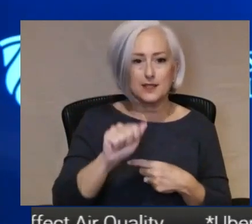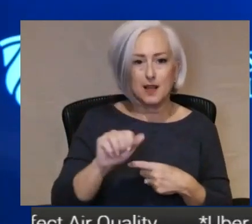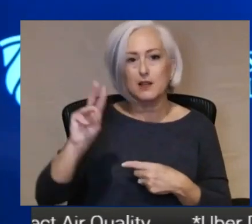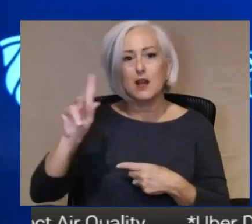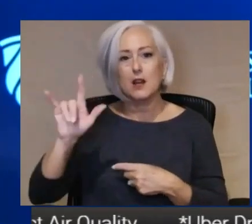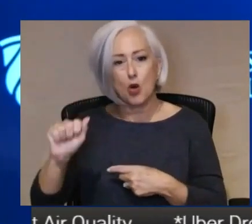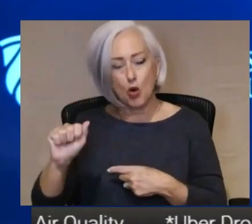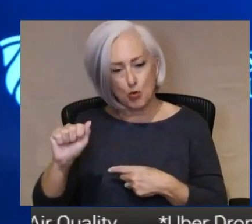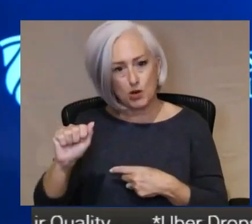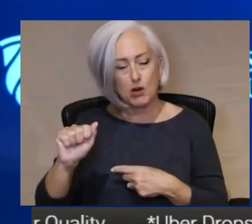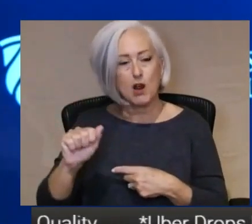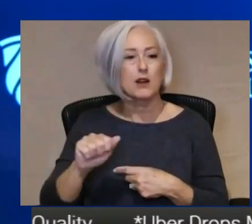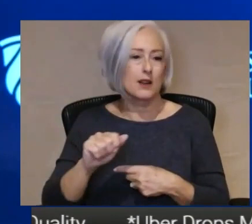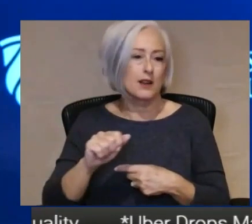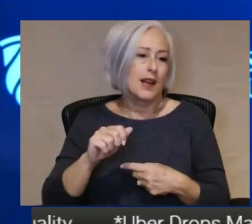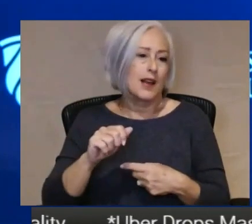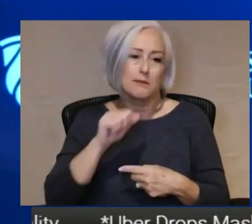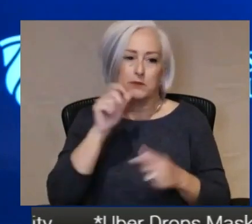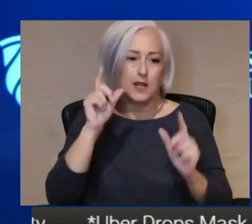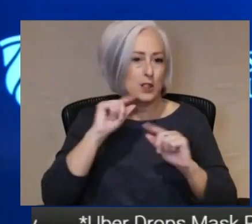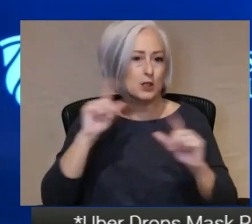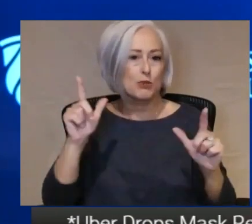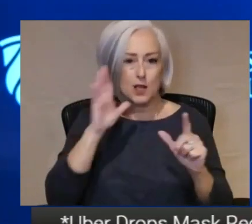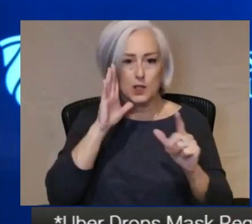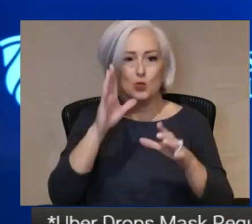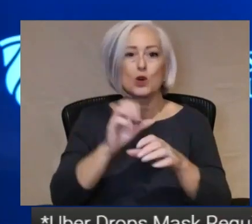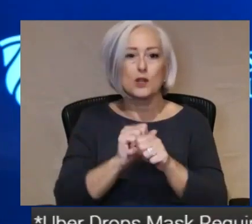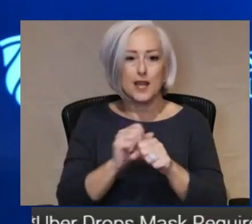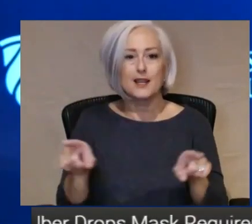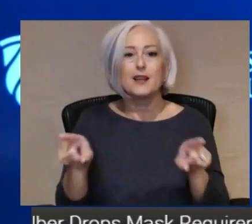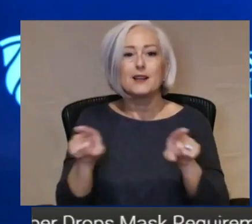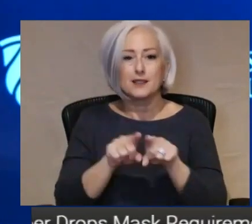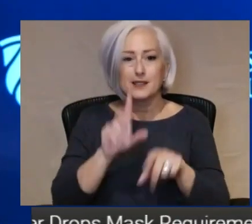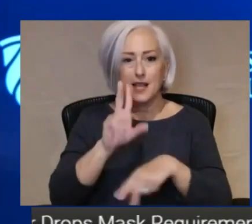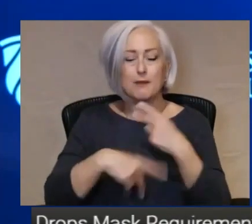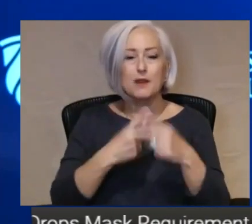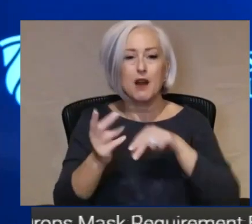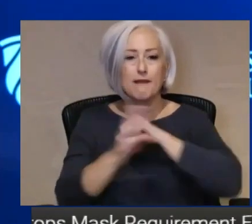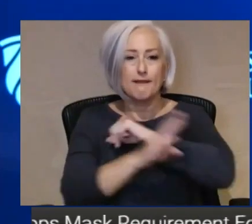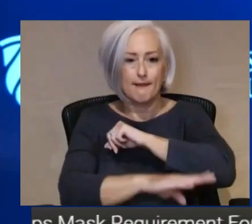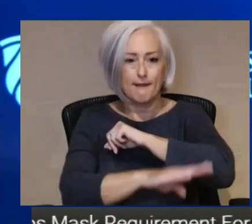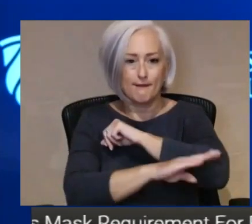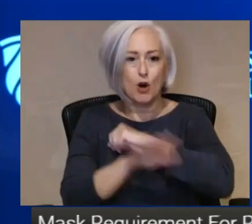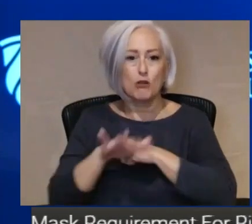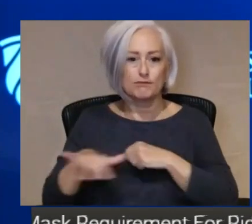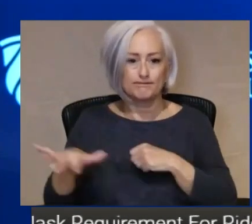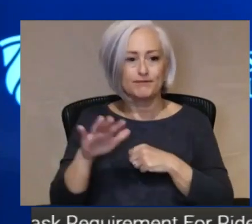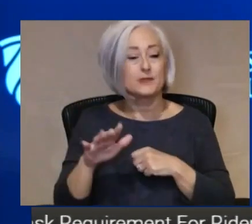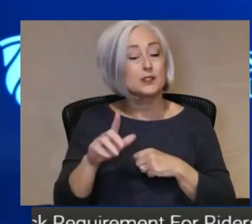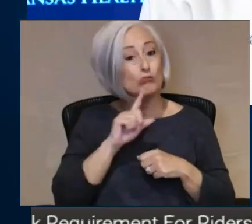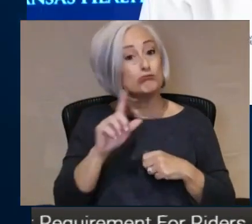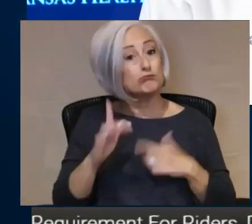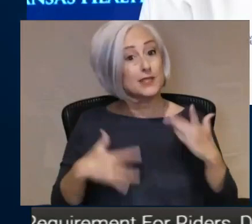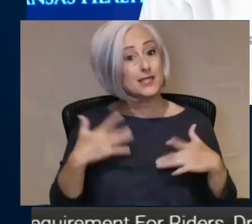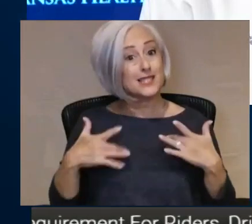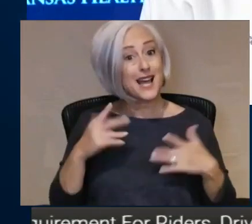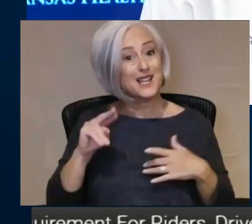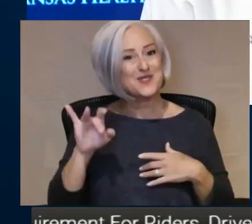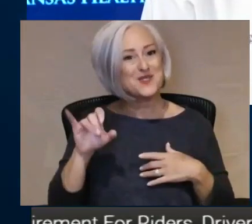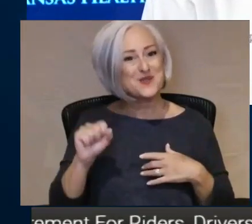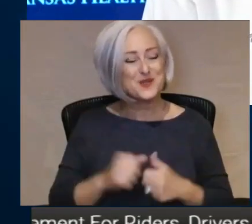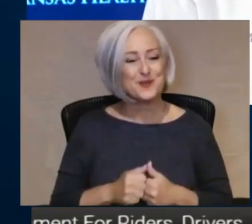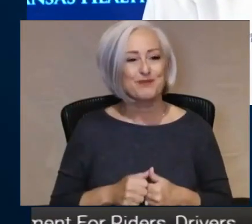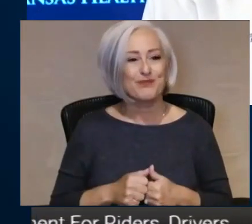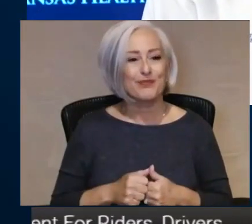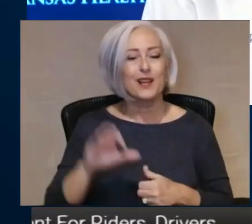type of vaccination we end up getting in the fall. Yeah. So we'll see how that goes, but I think it's encouraging news. The CDC, though, dropped all